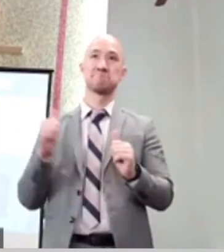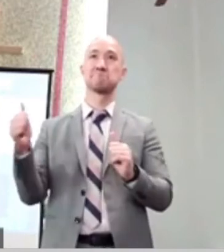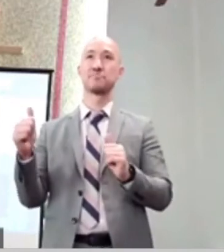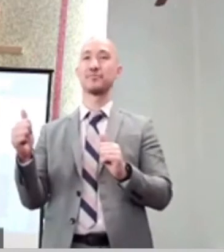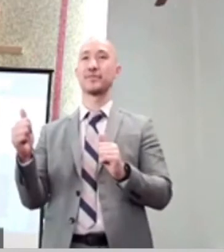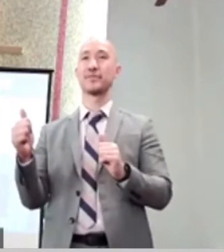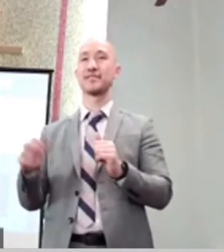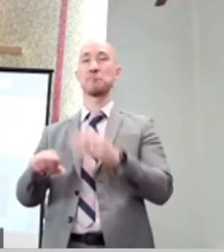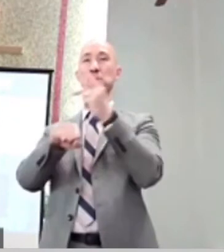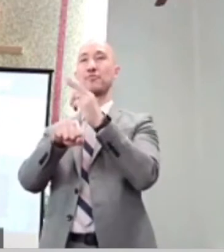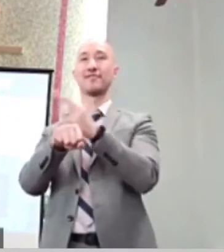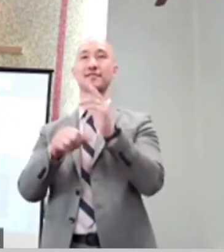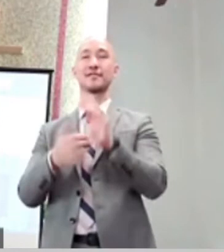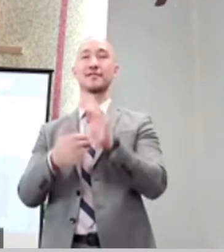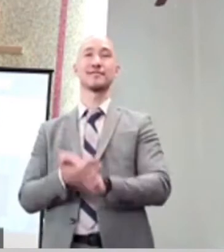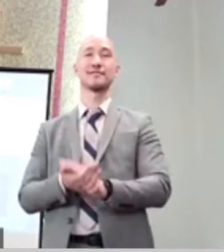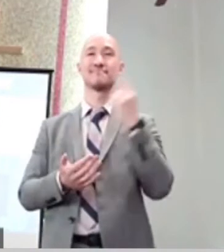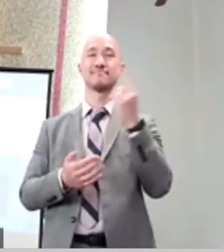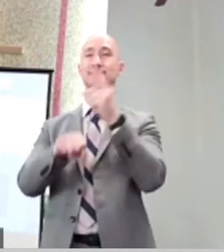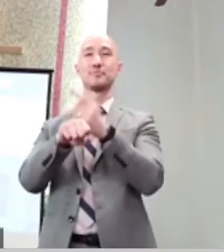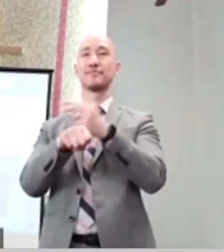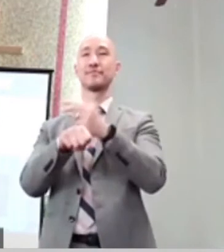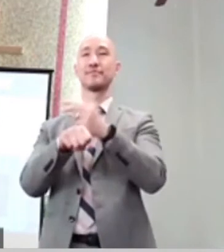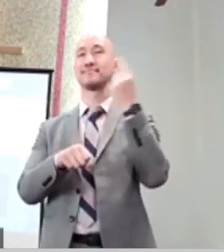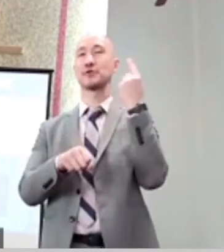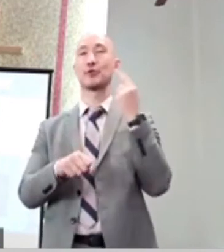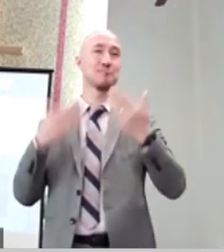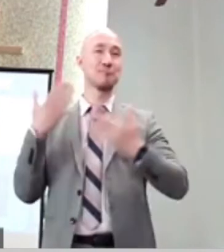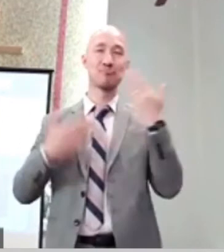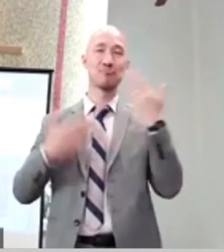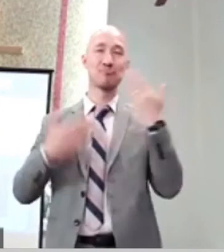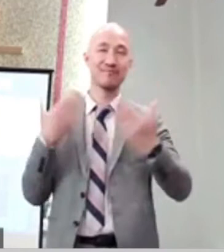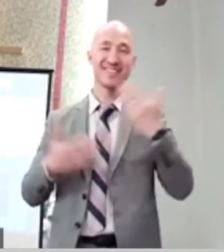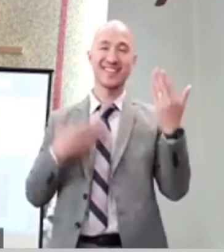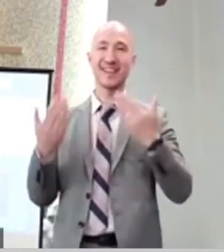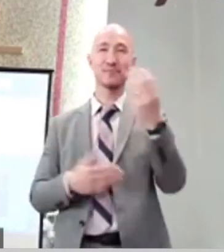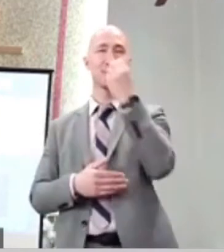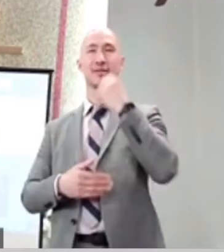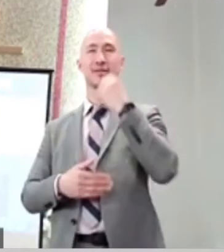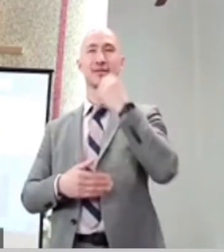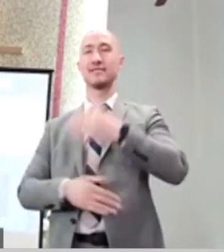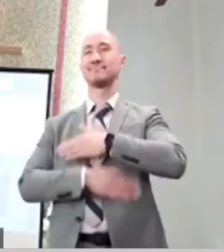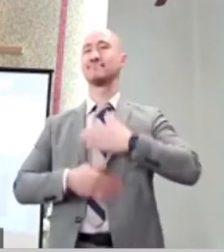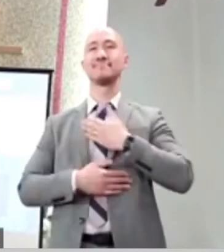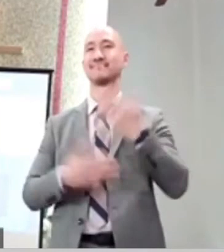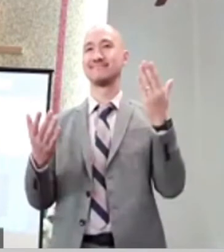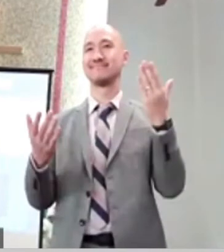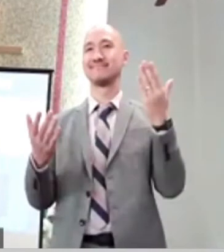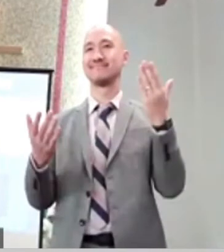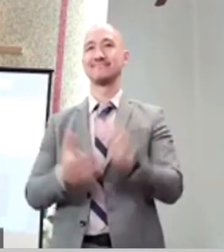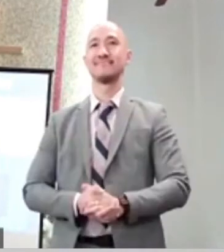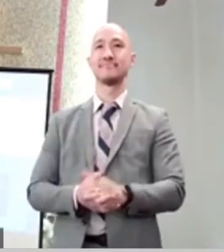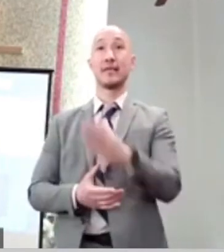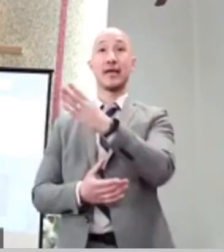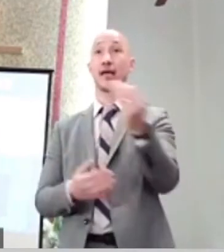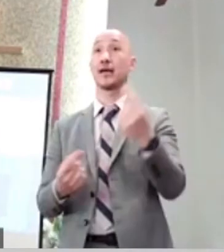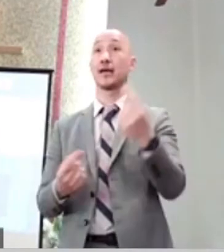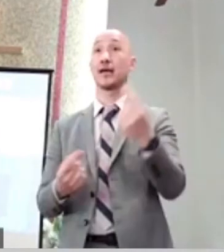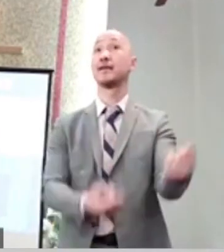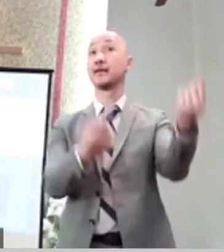already. You know, I love the family gatherings, especially in Christmas, with a roast pork going on the spit and the arroz